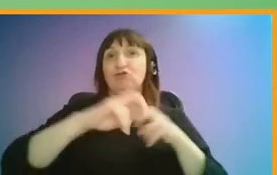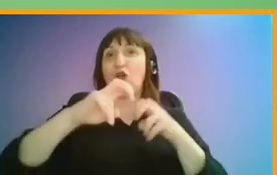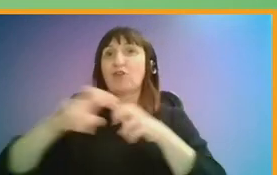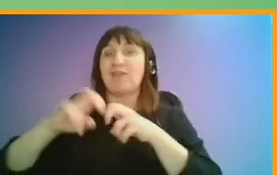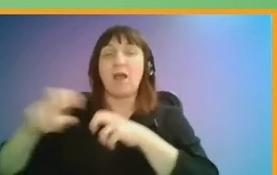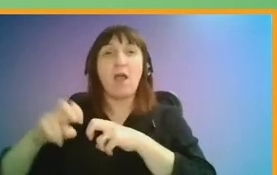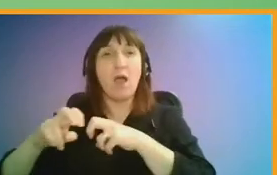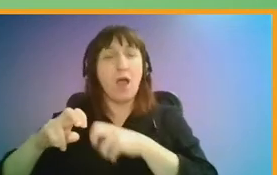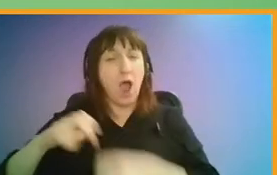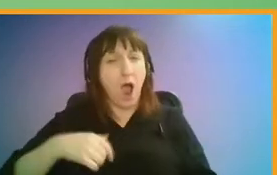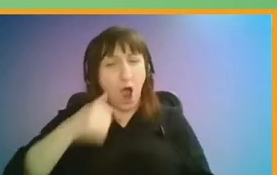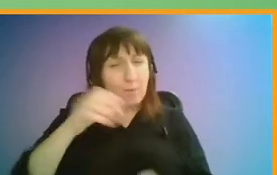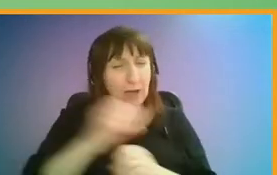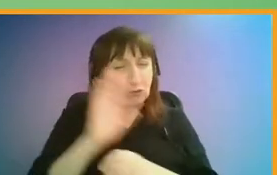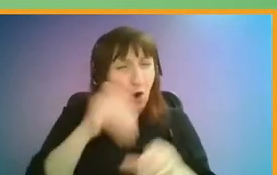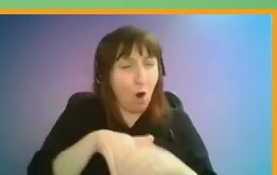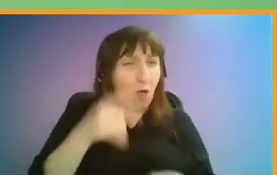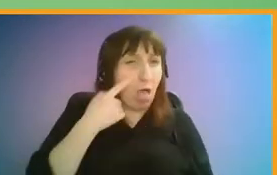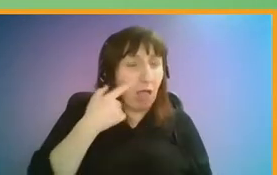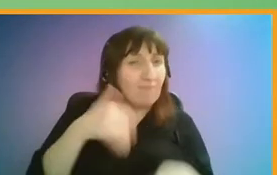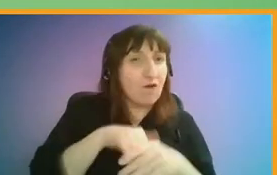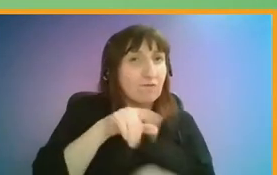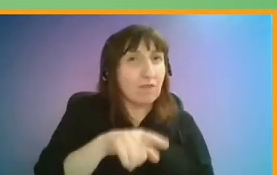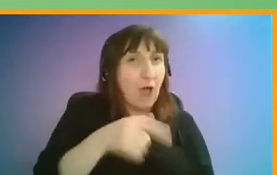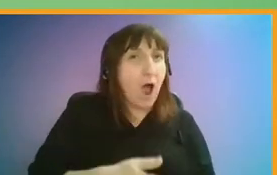But how do we make sure everyone has a chance to try it out?